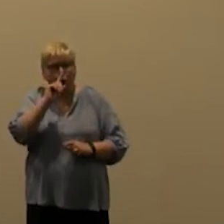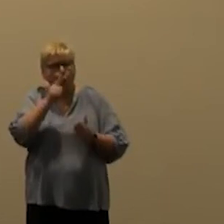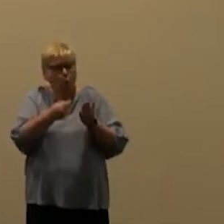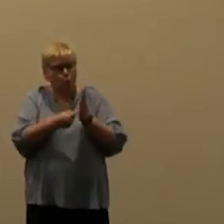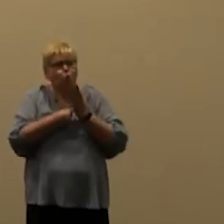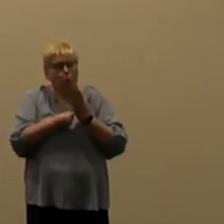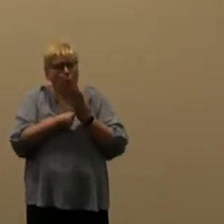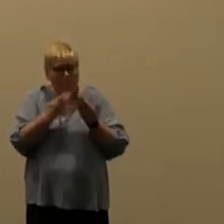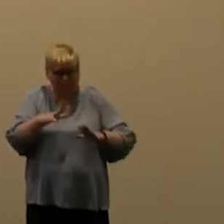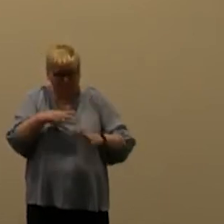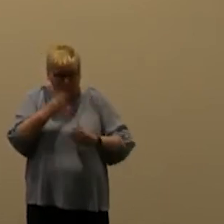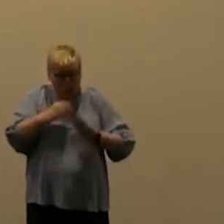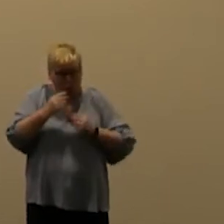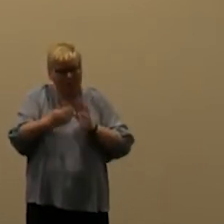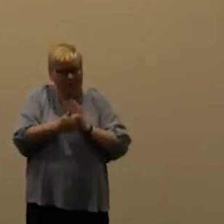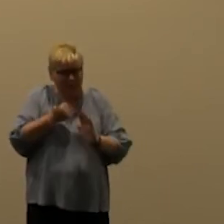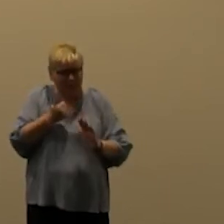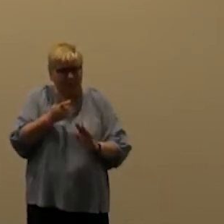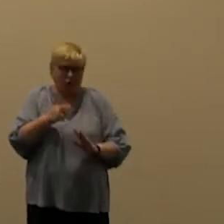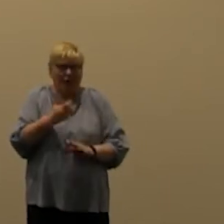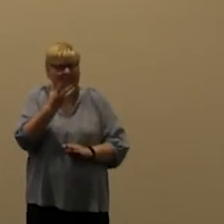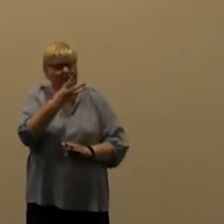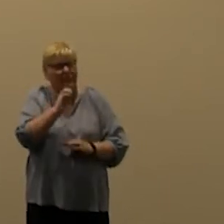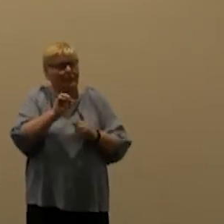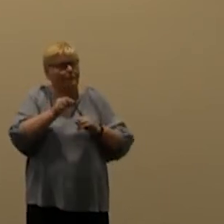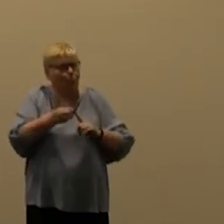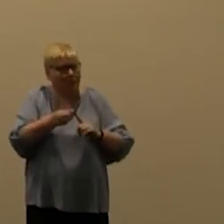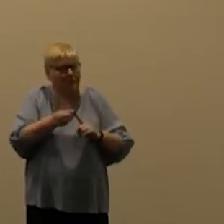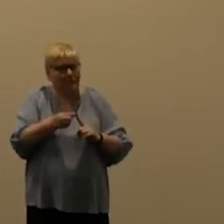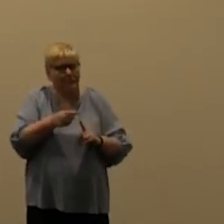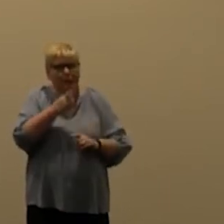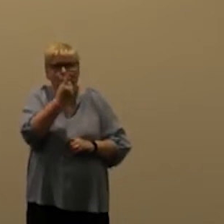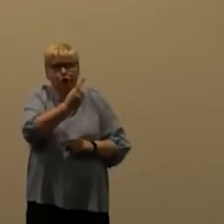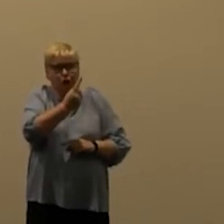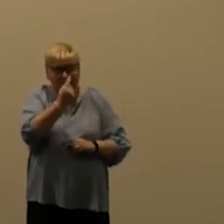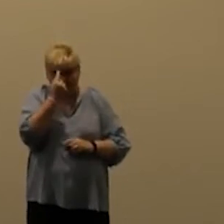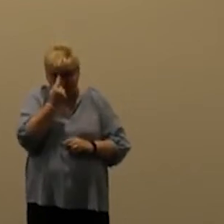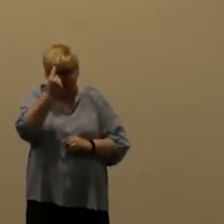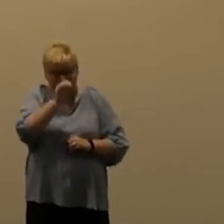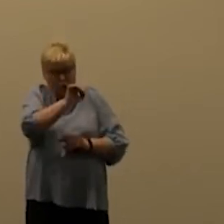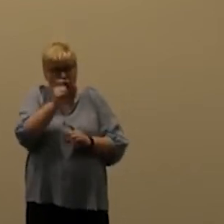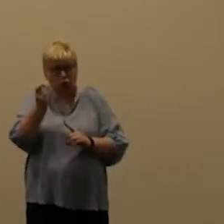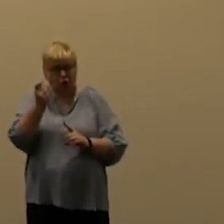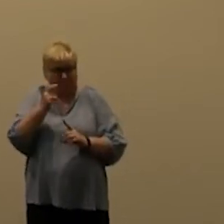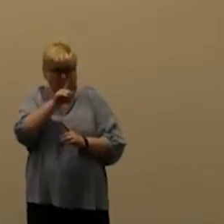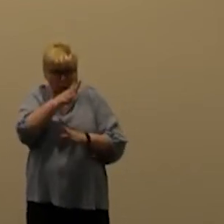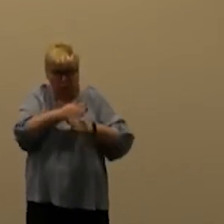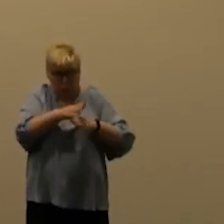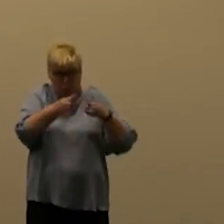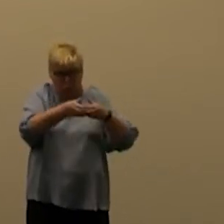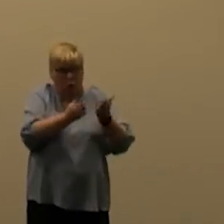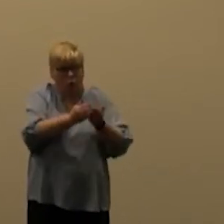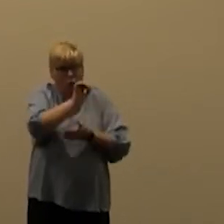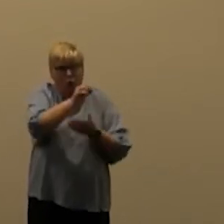that you've learned that skill, and you get 50 points for it. She has incentivized her champions that she works with through